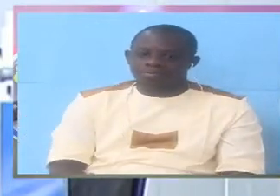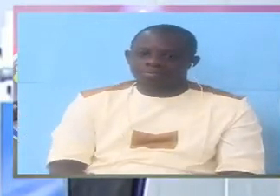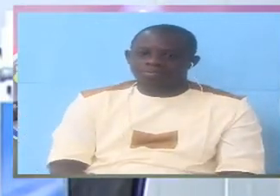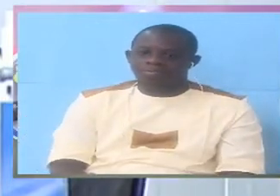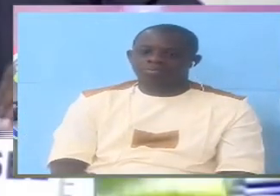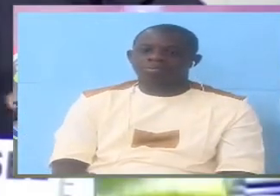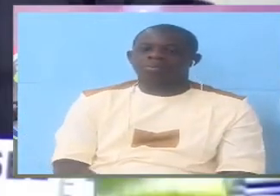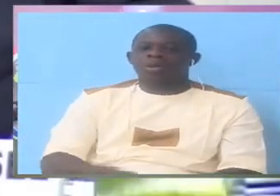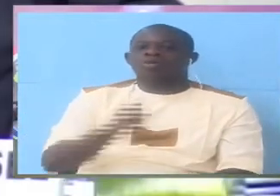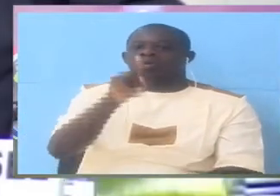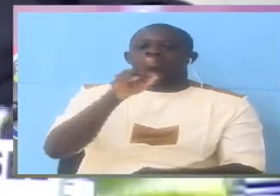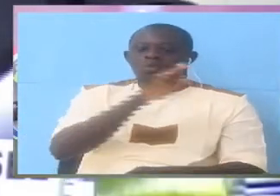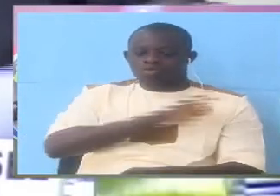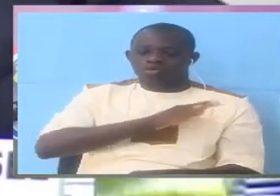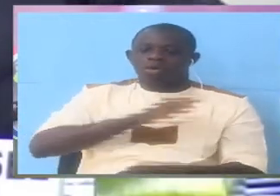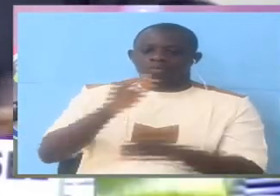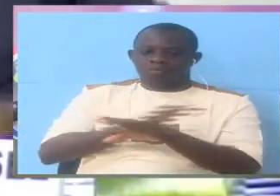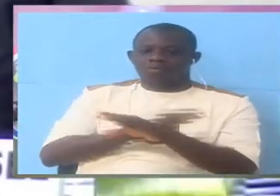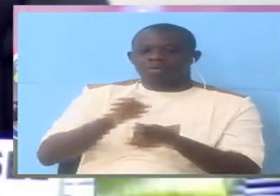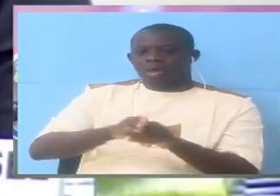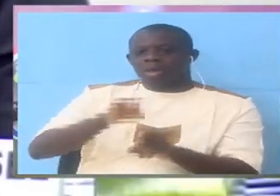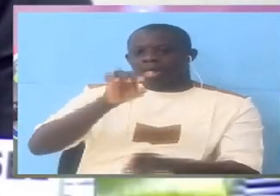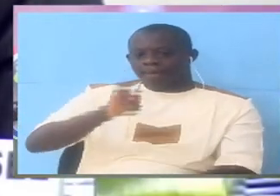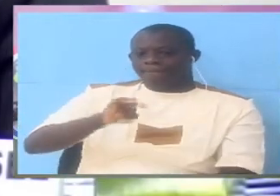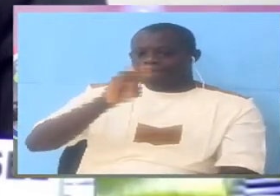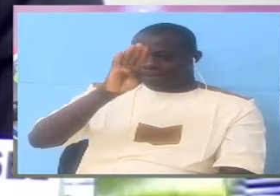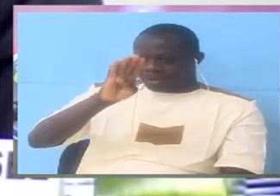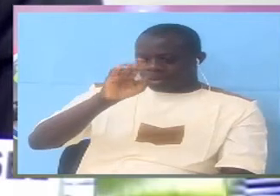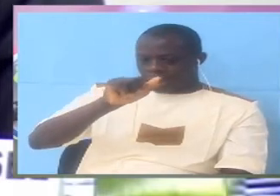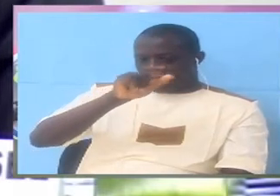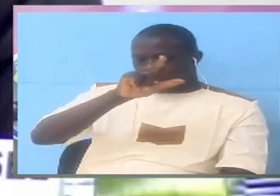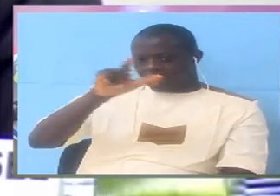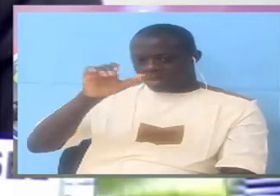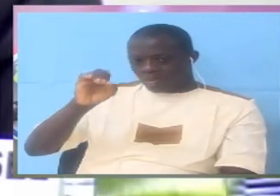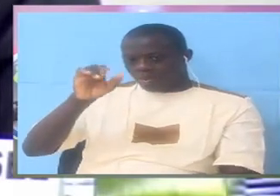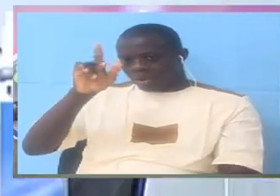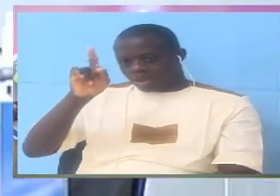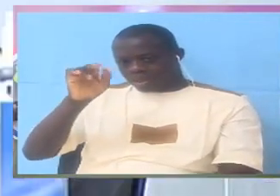You were also accused of the Balo Kante.